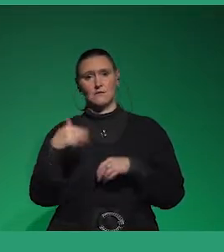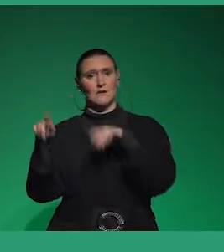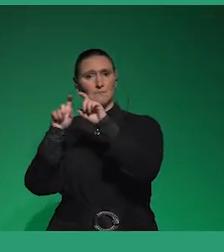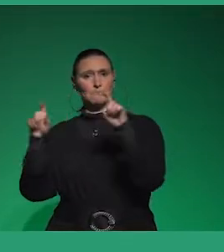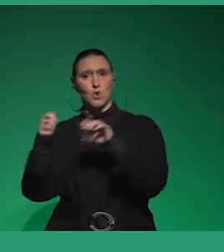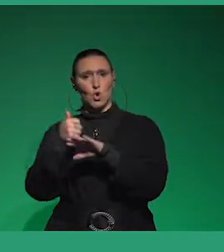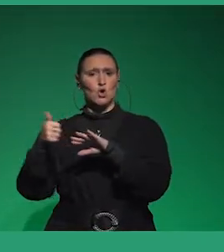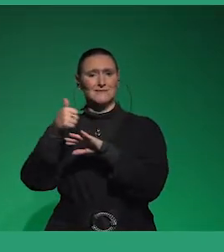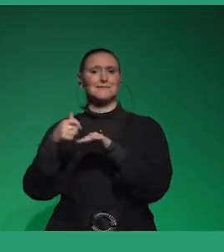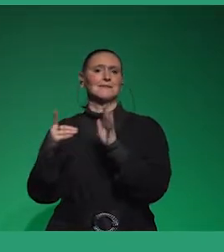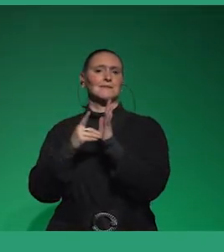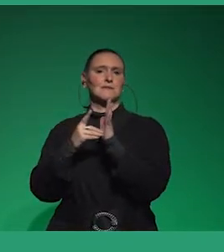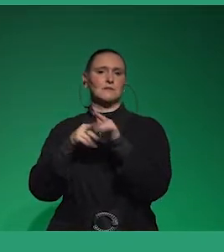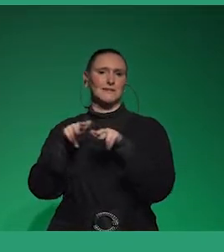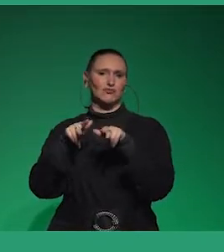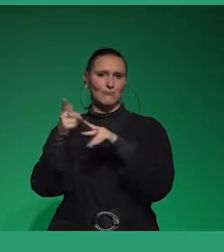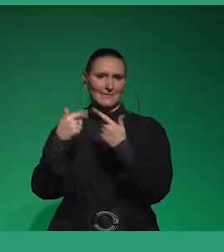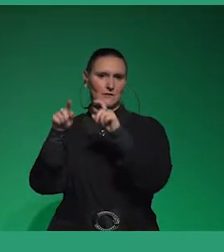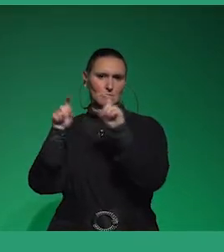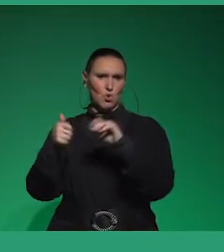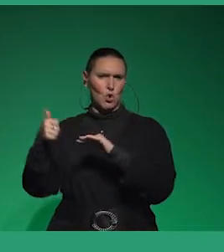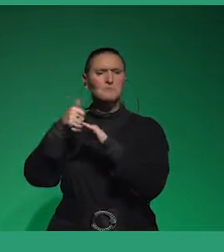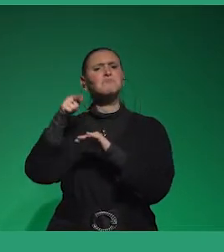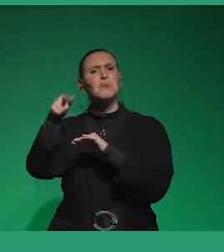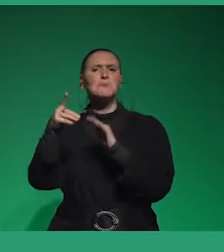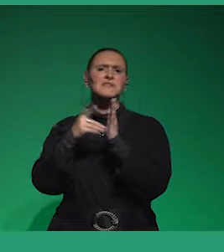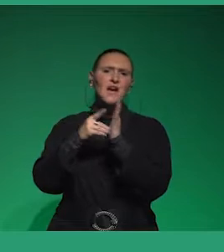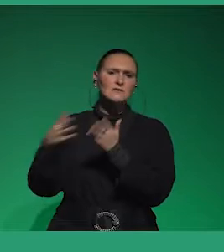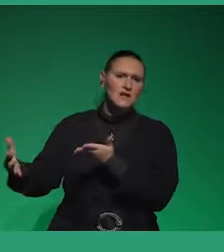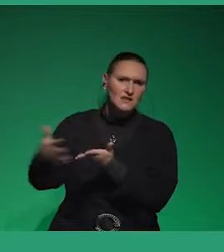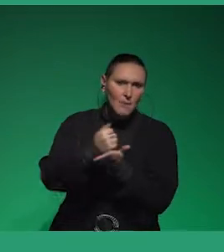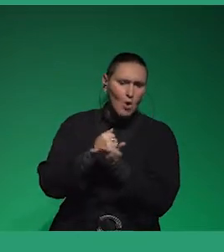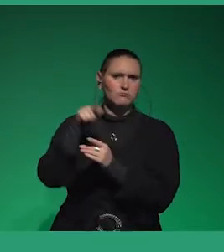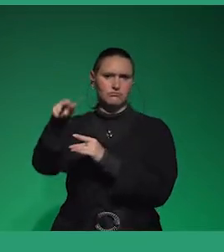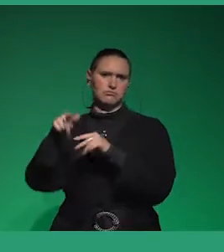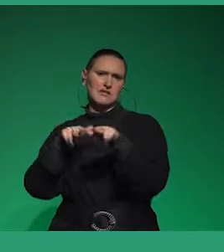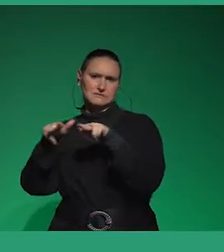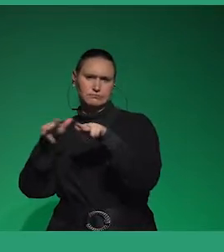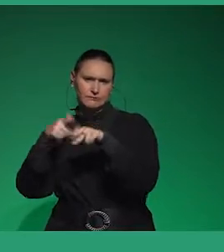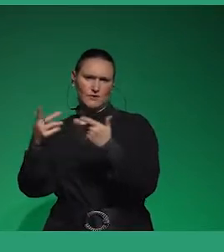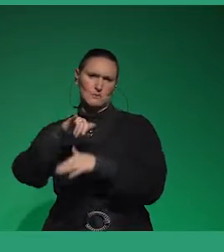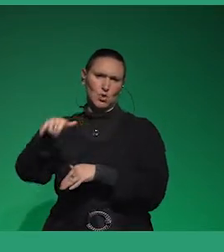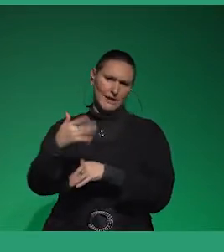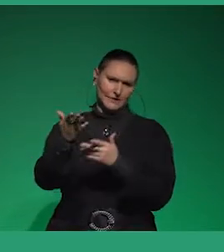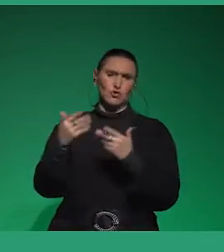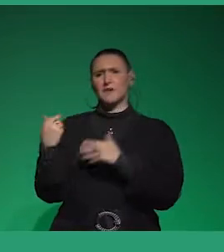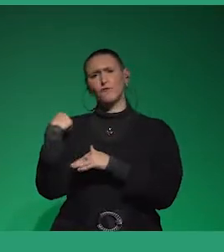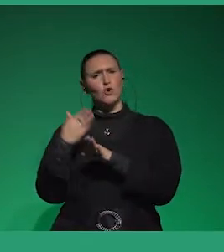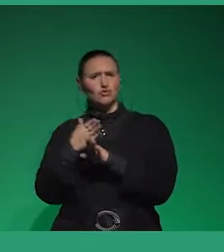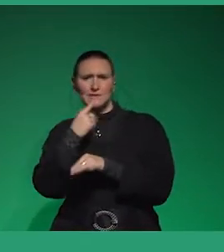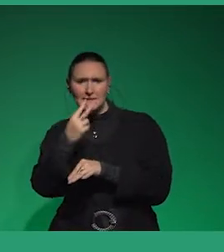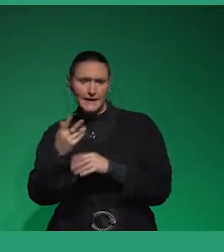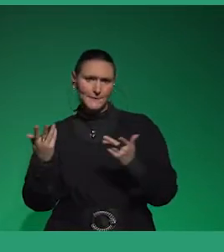data management board, which is dealing with the data collection within the project of the CRC, as well as